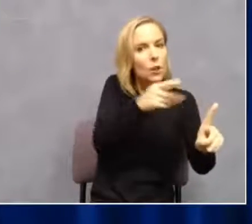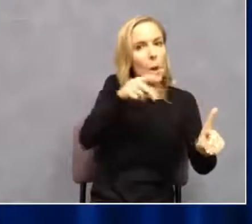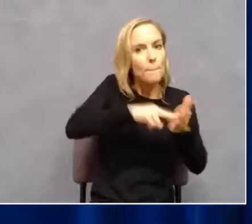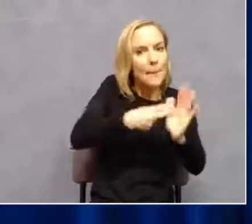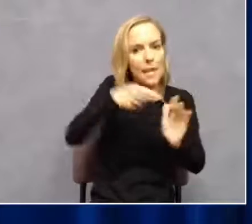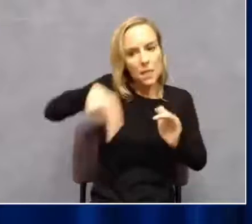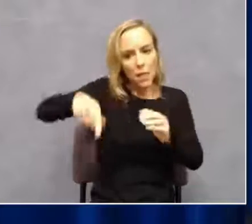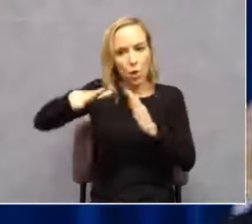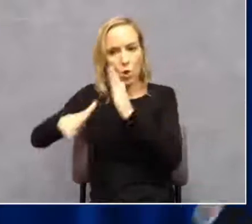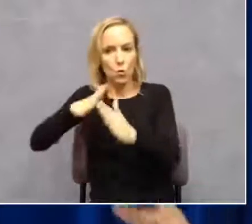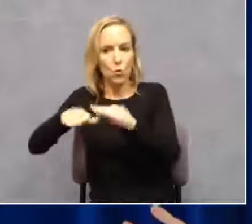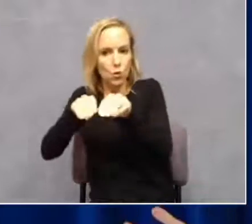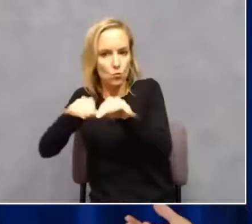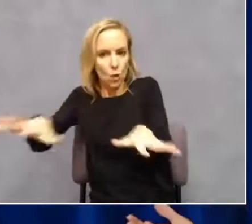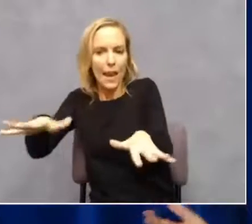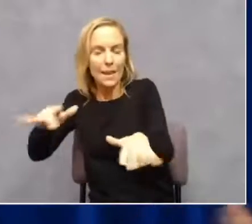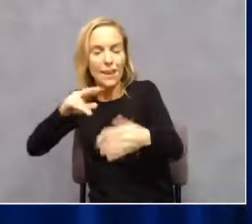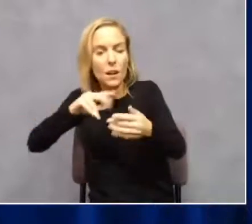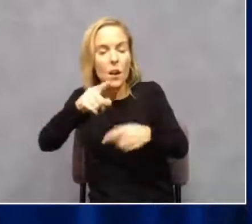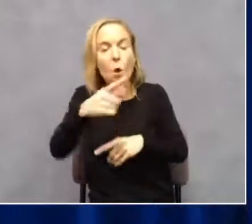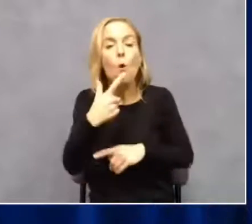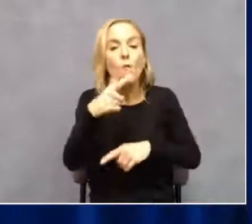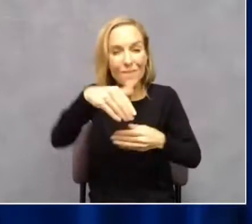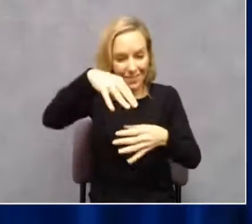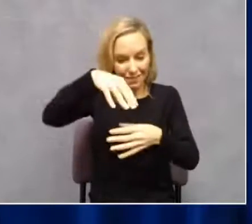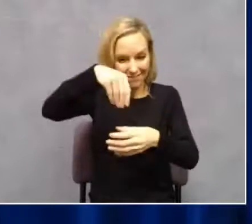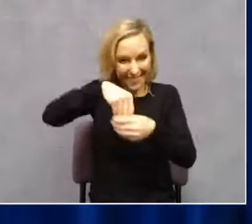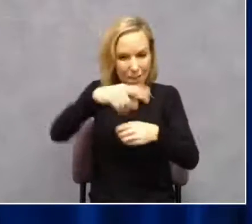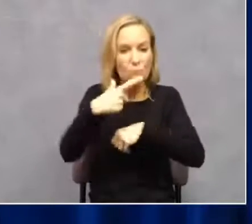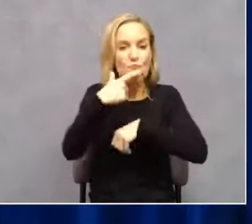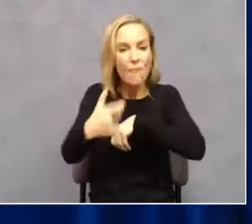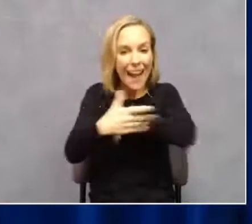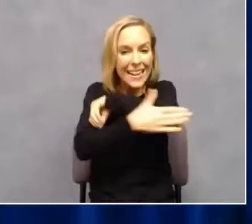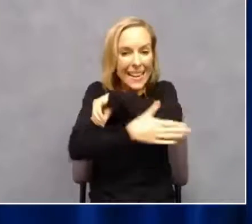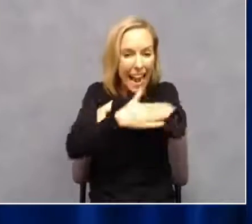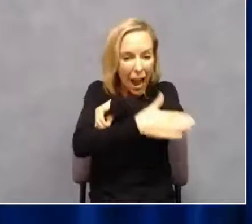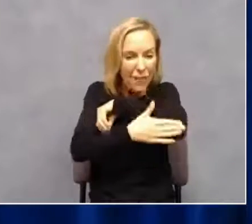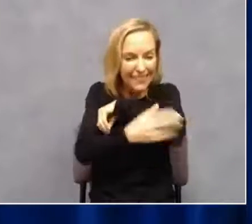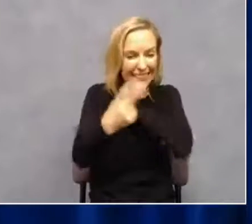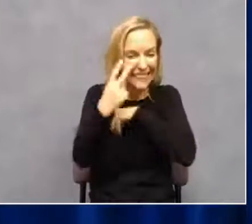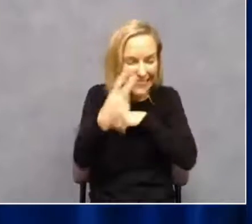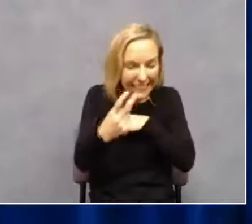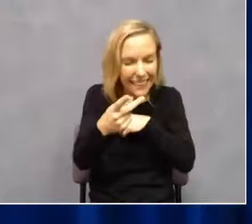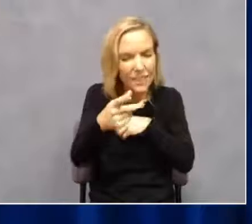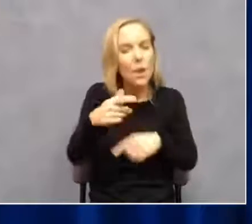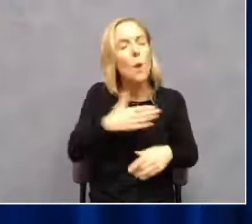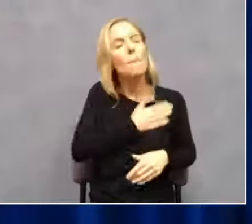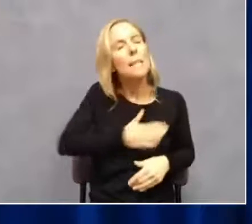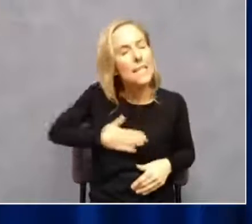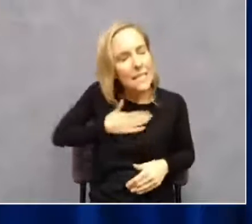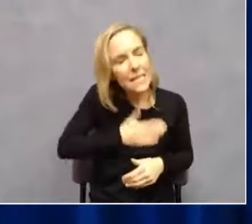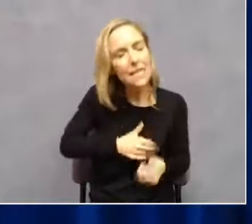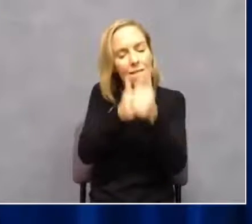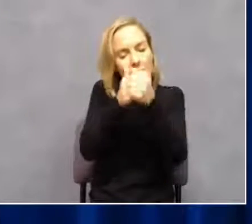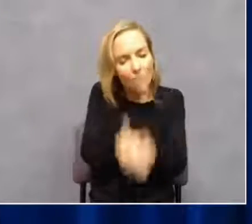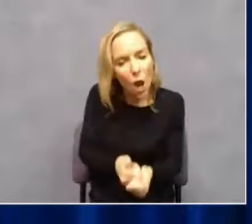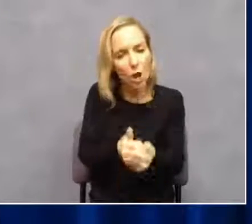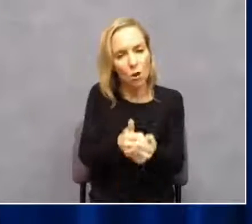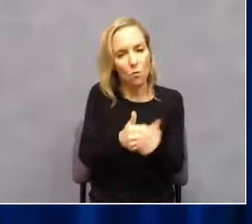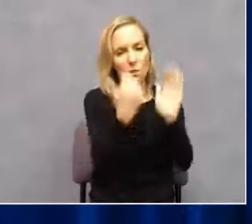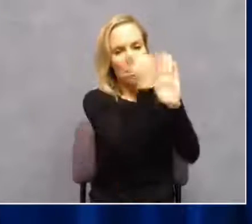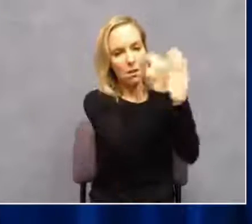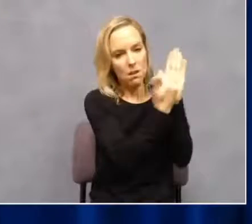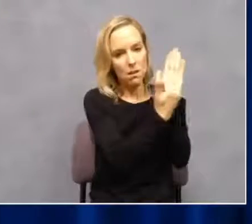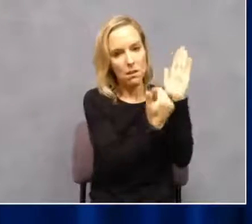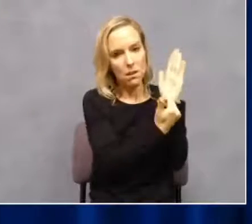please, we've talked about our guidelines, we're going to talk about them again today, follow our guidelines. This